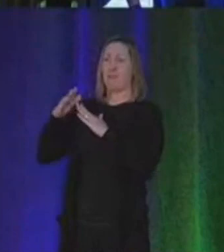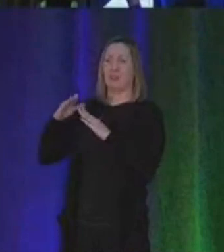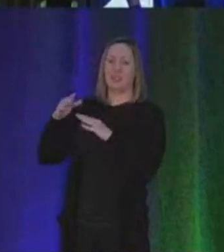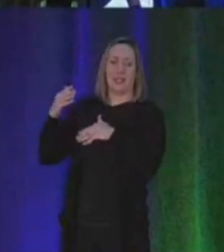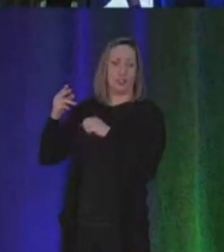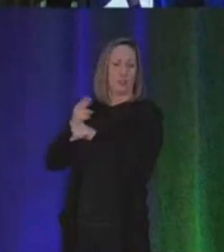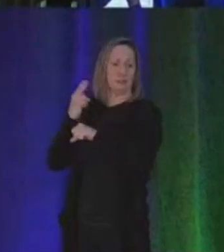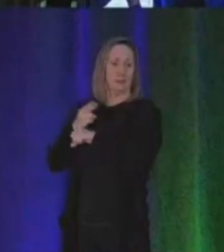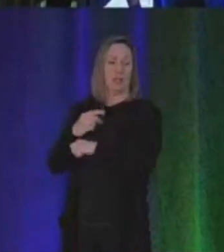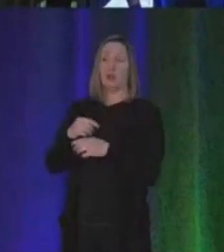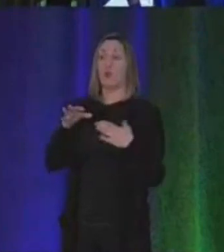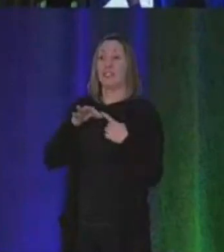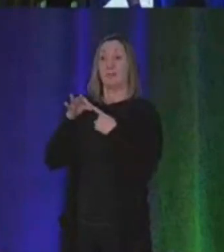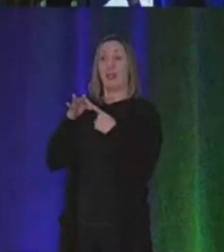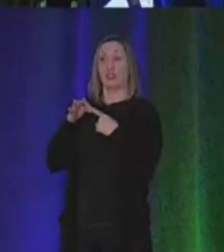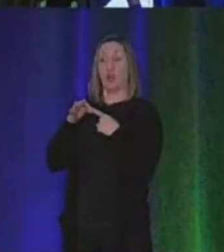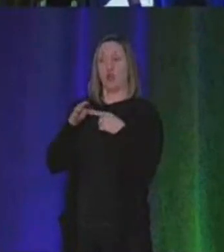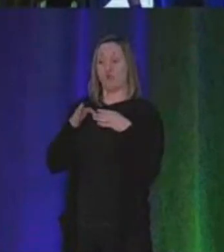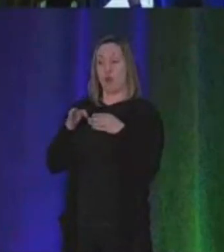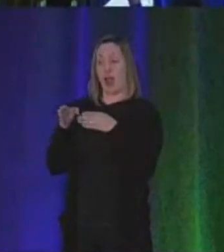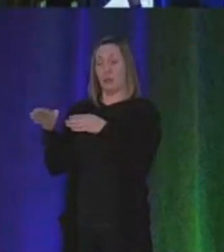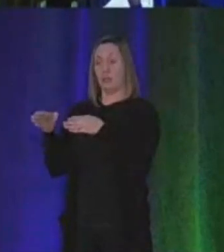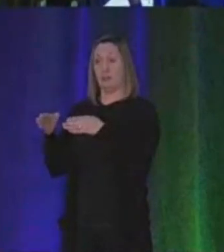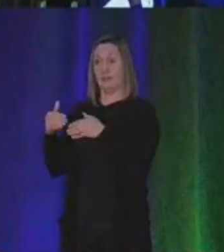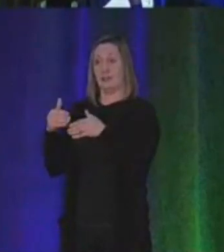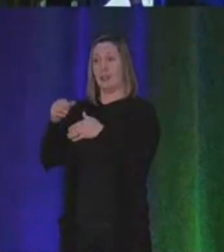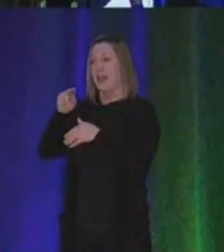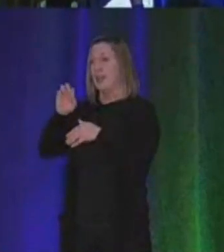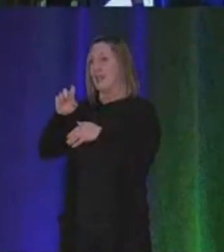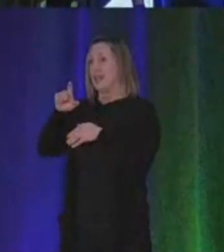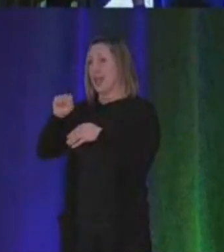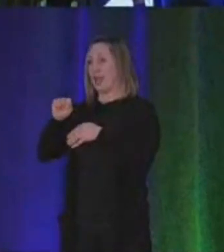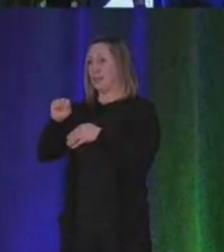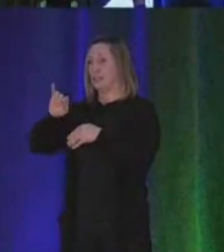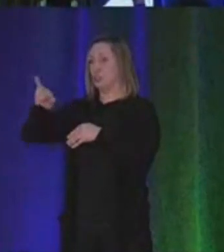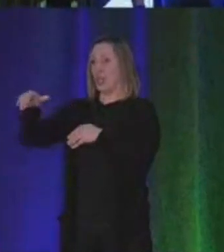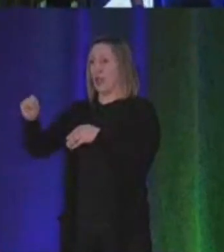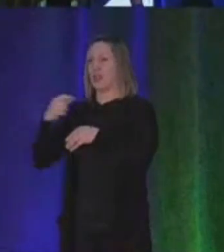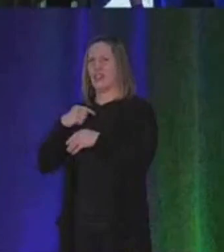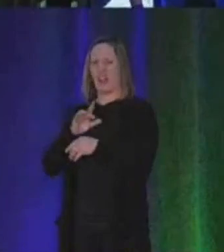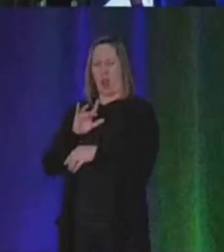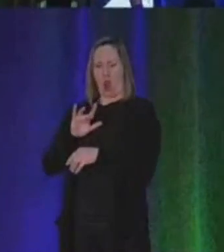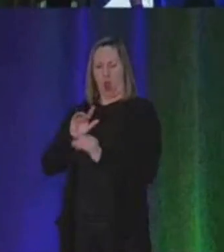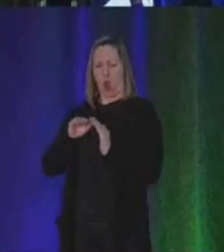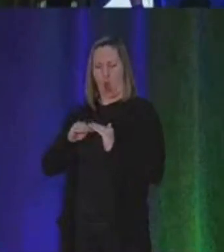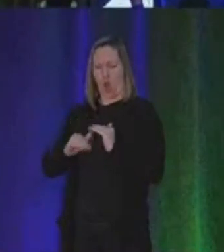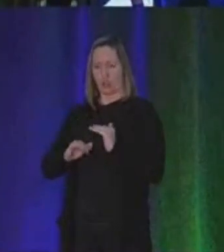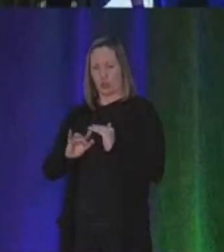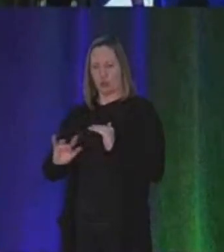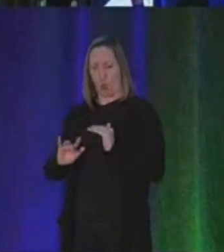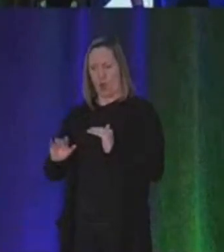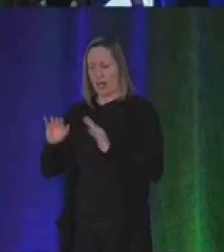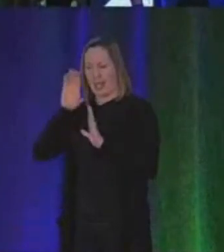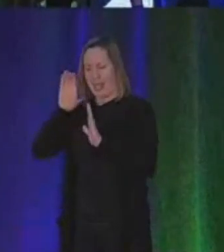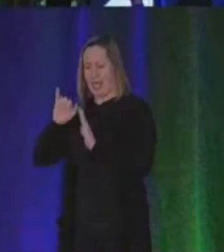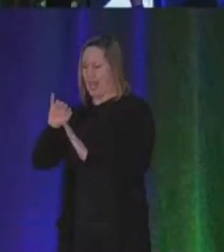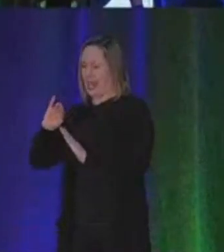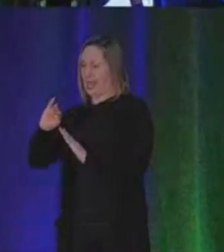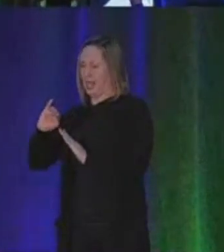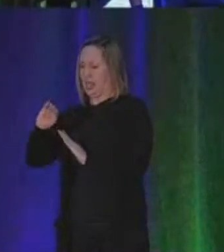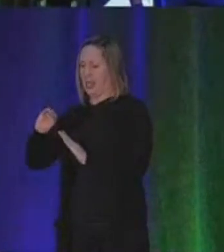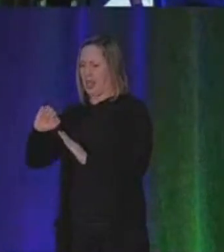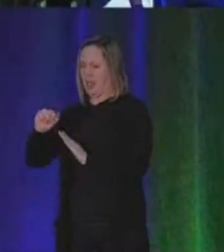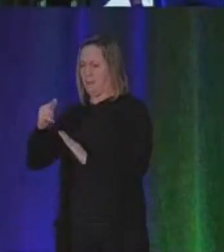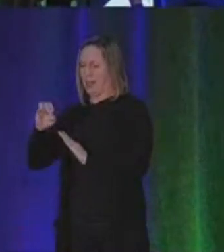routes in Next.js. I think it's like underscore images. Something. Again, I'm not a Next.js user. I don't know what I'm talking